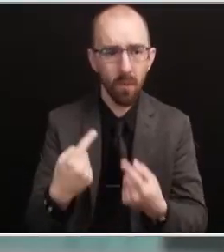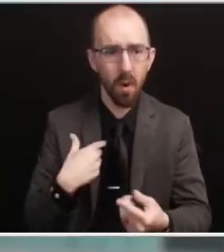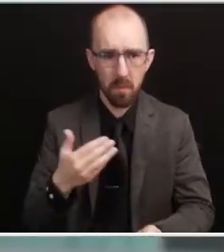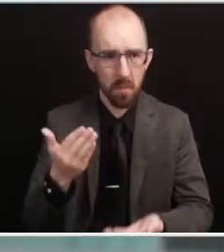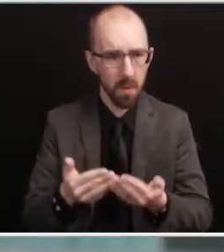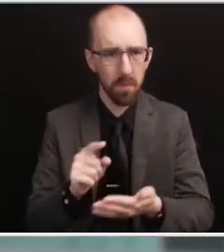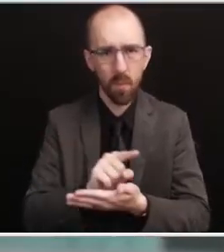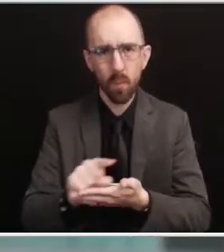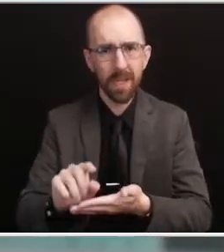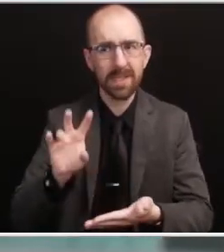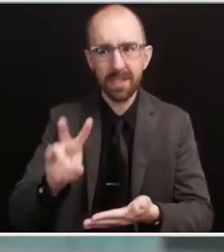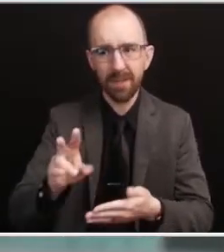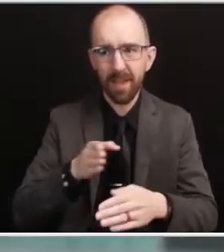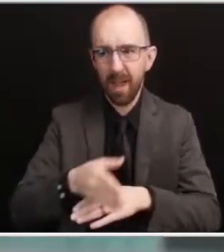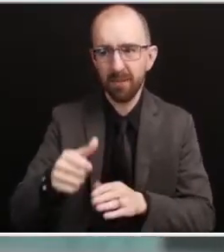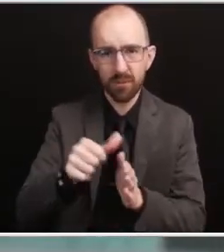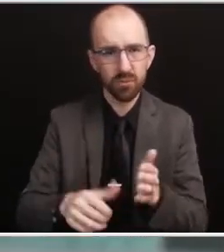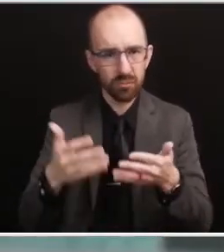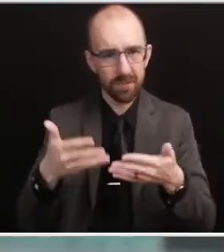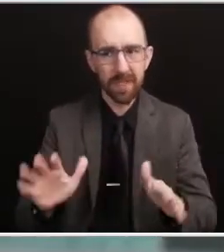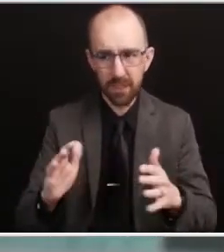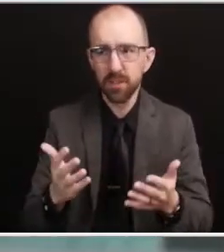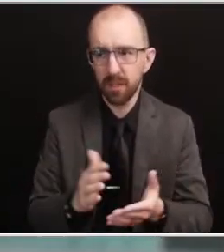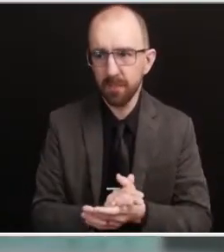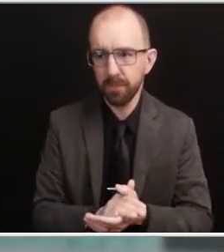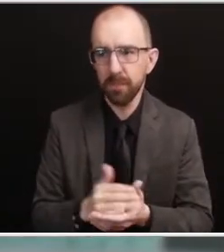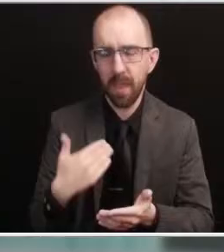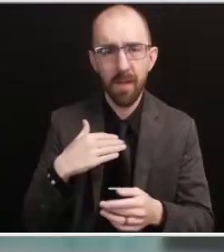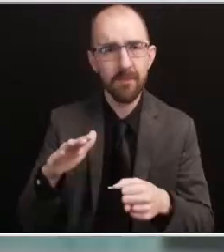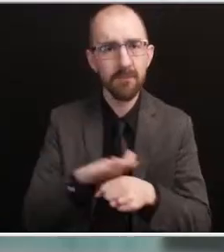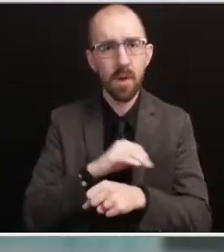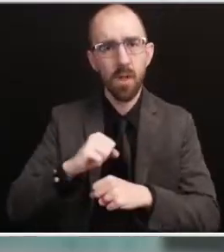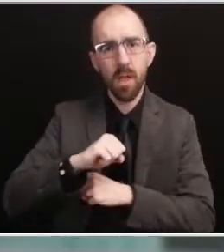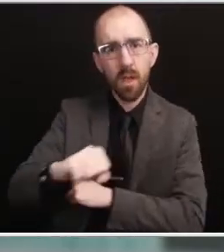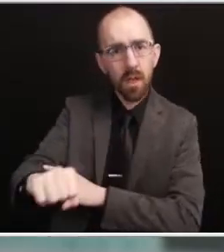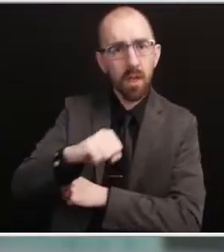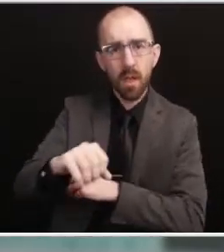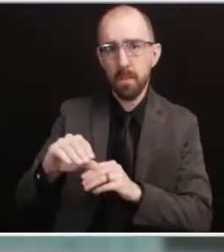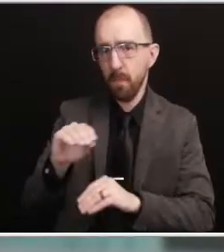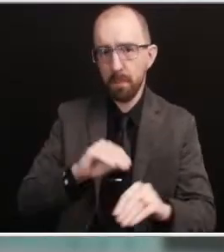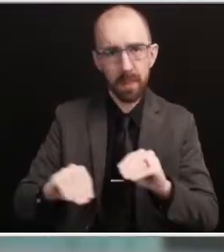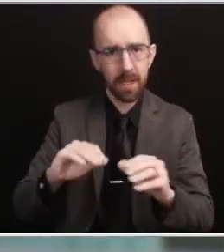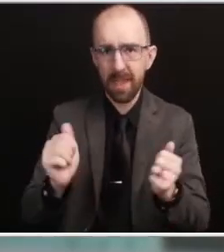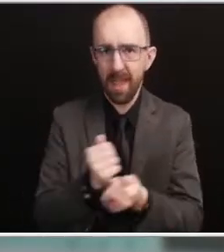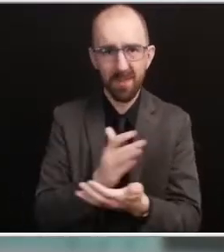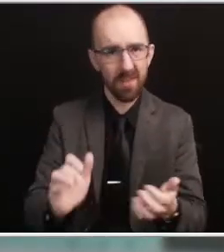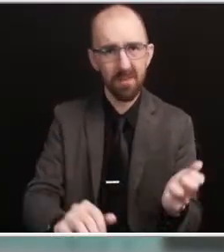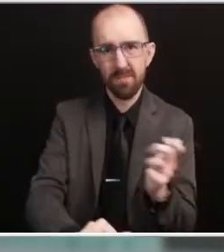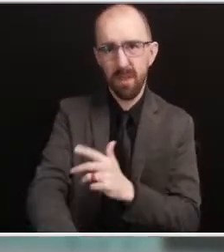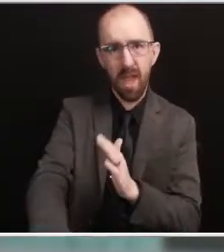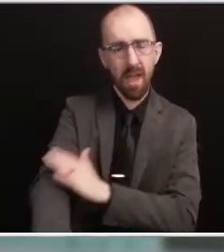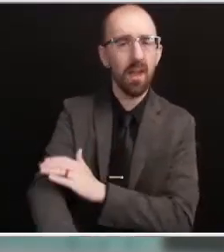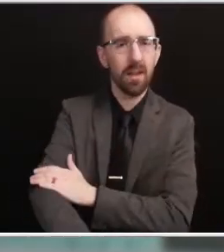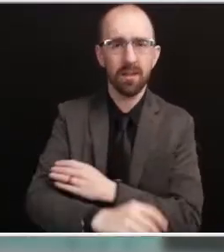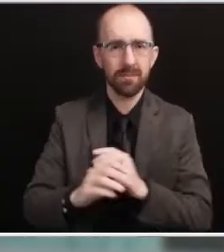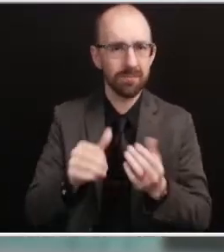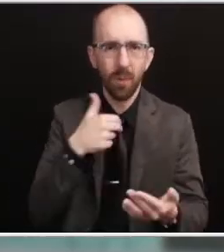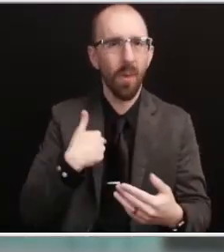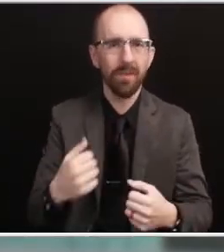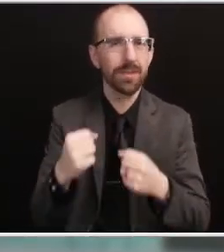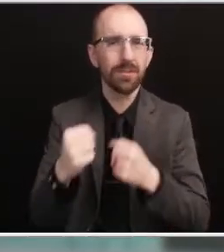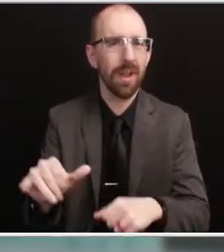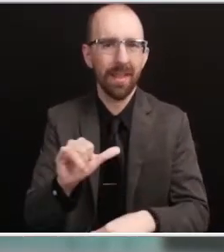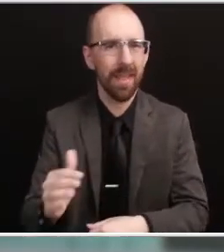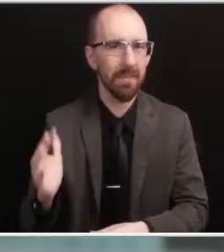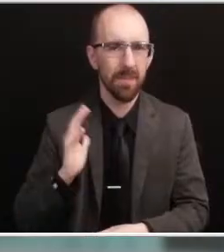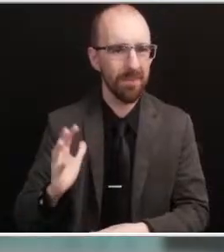after my surgery, and I've got full extension, mobility, and everything like that back in my arm. I just obviously don't have the strength that I used to